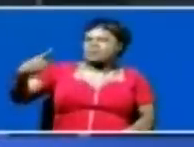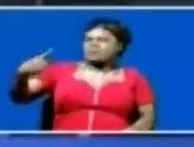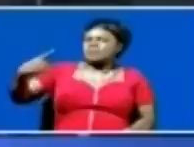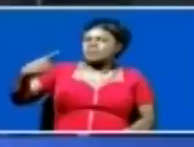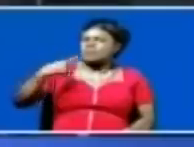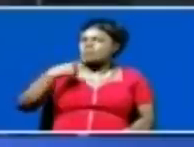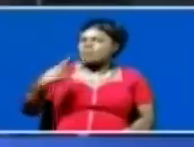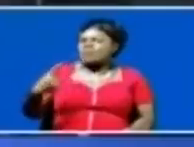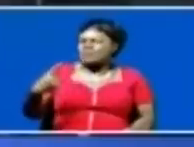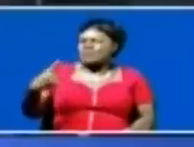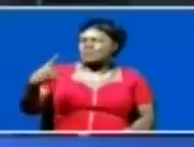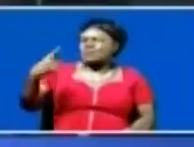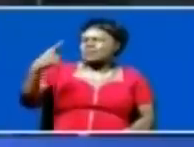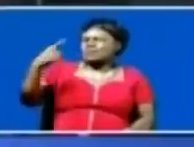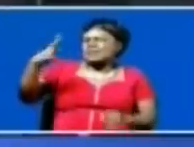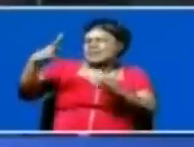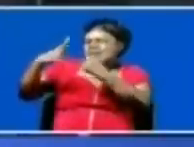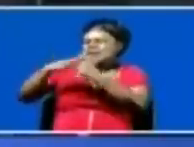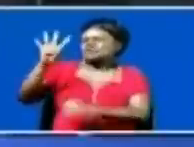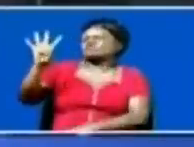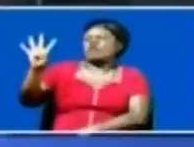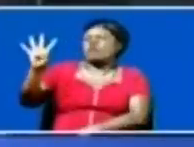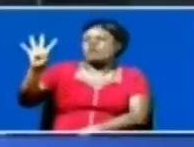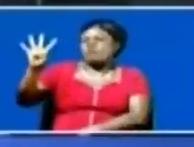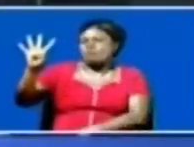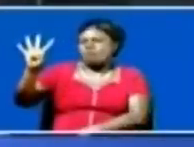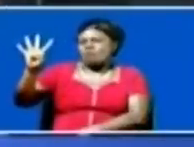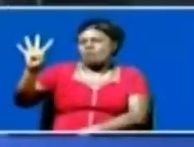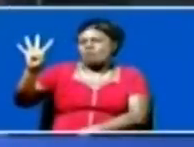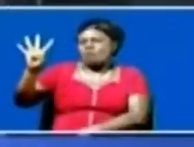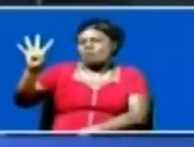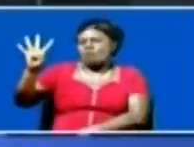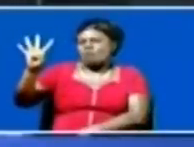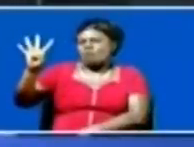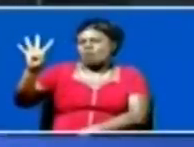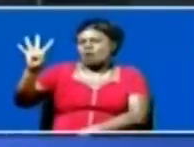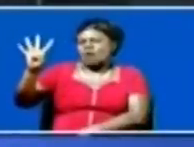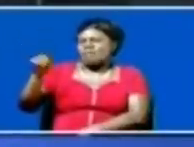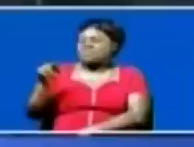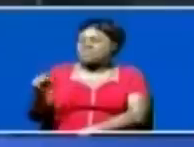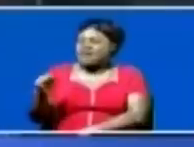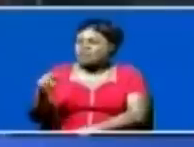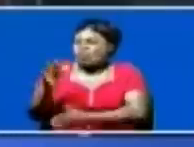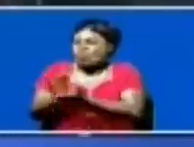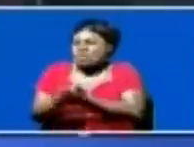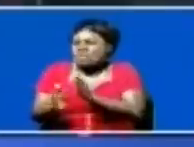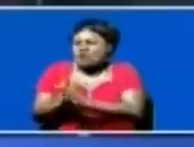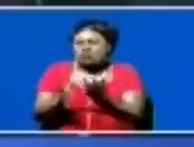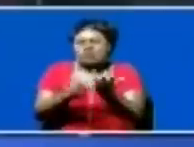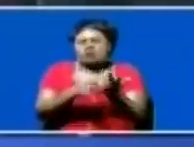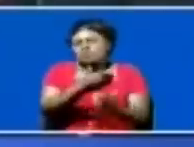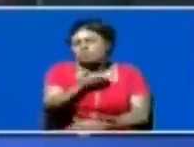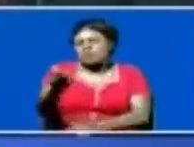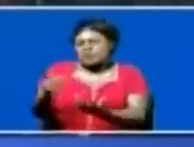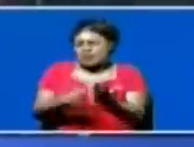the one they've grabbed, we are 194 even that late, with one list grabbed. And that is without counting them.